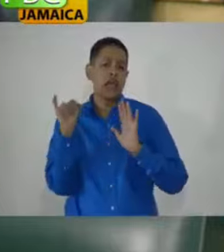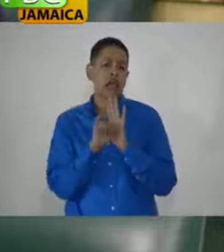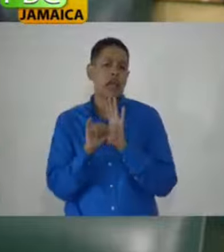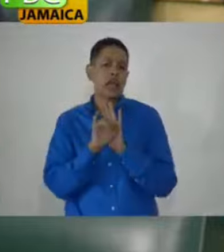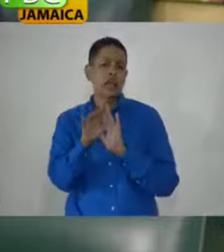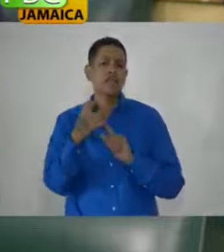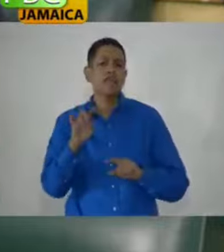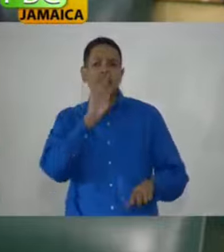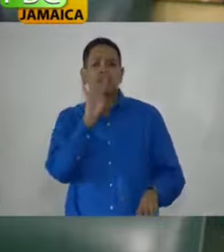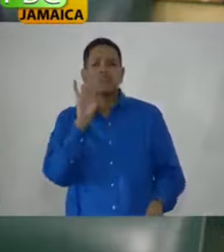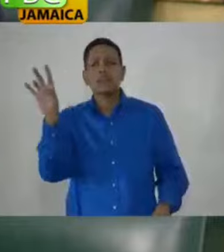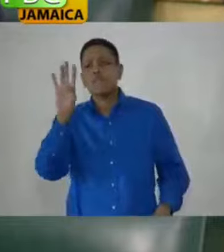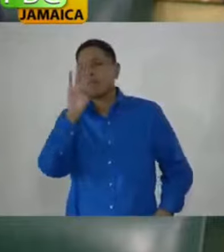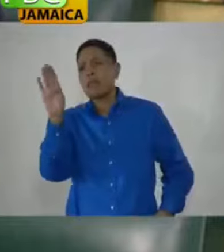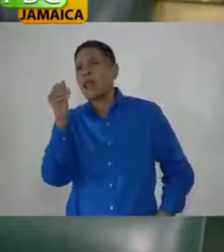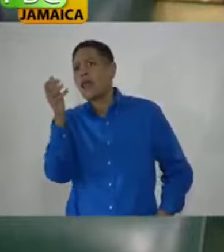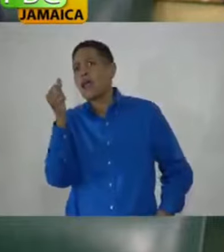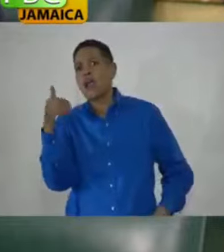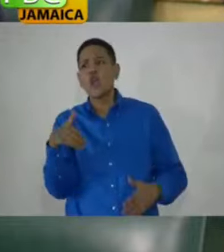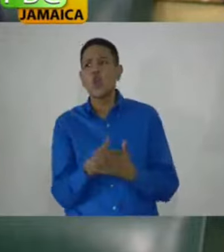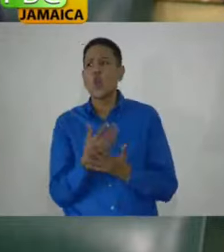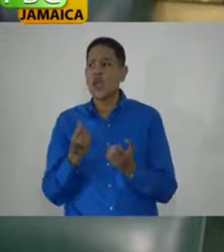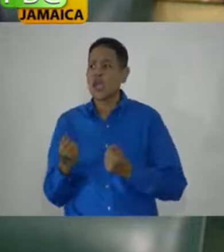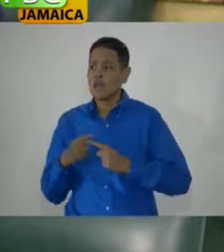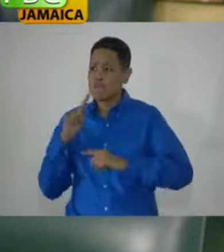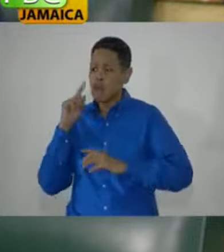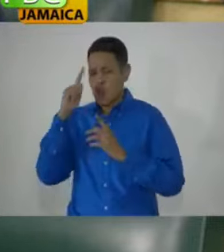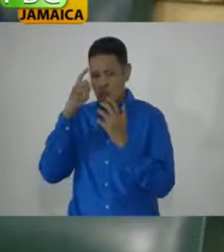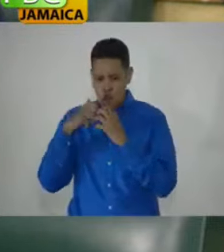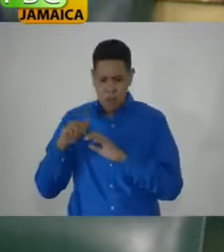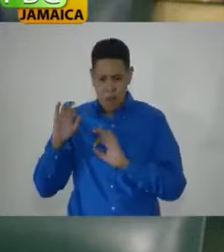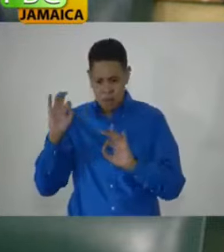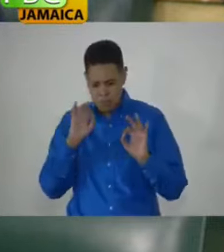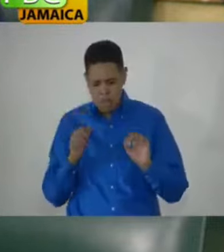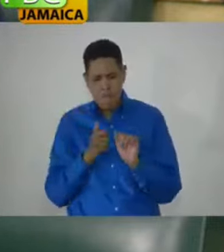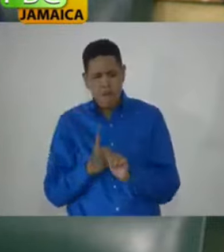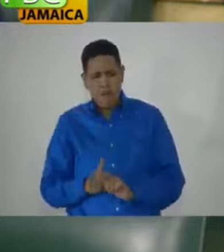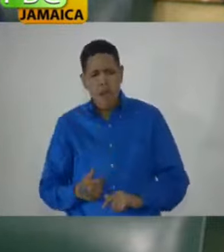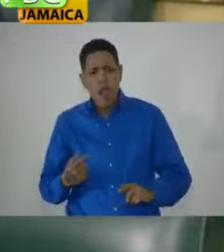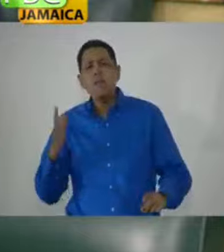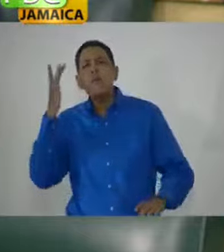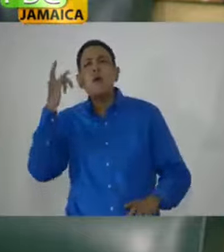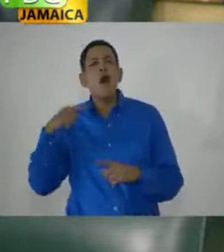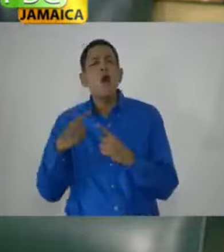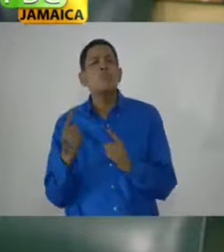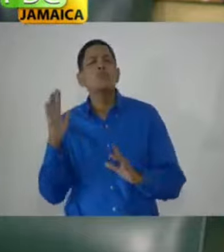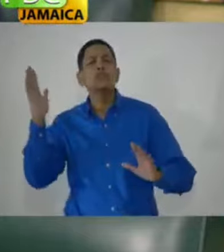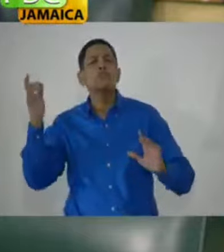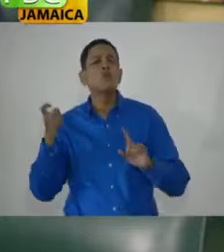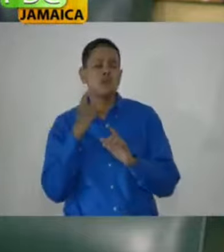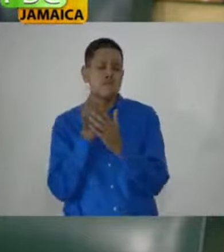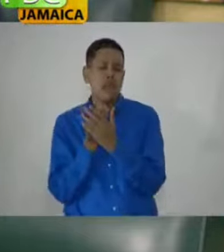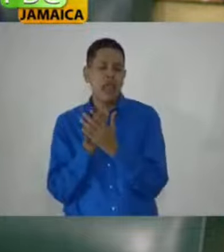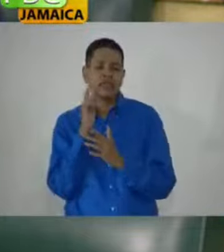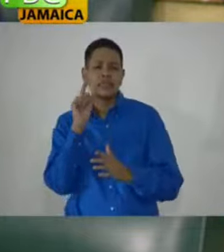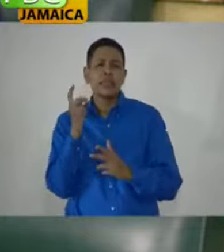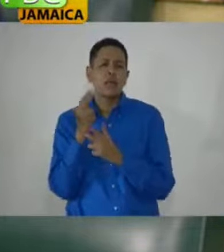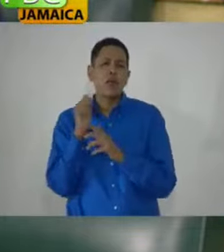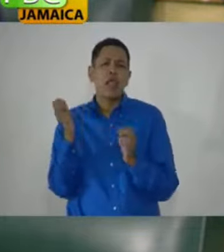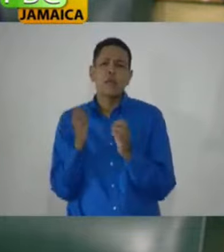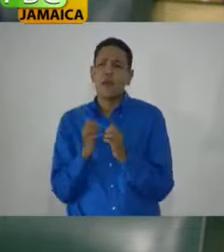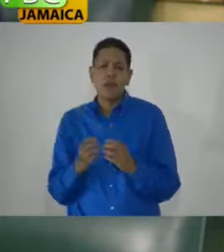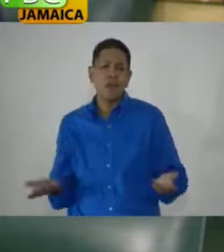identified $77 billion of new revenues from compliance, why then would the opposition spokesman on finance need to borrow any